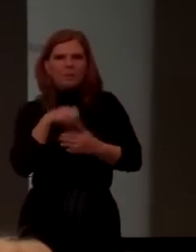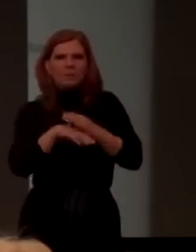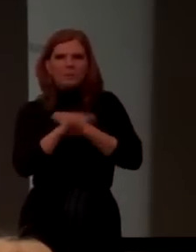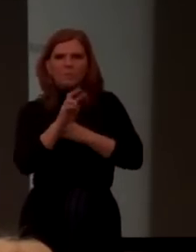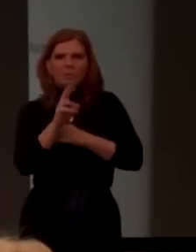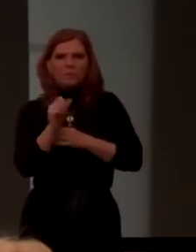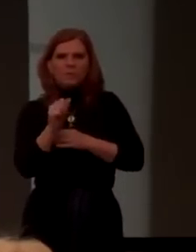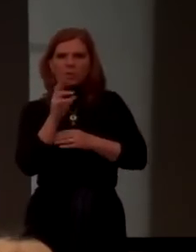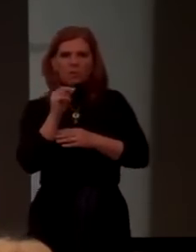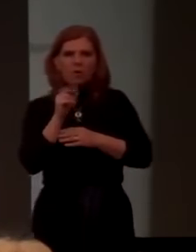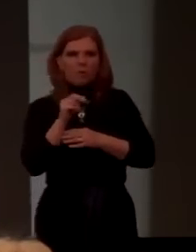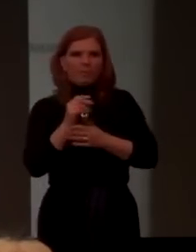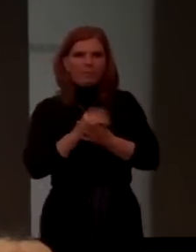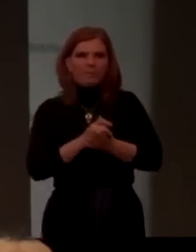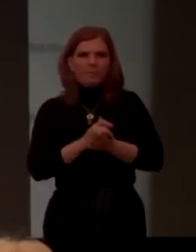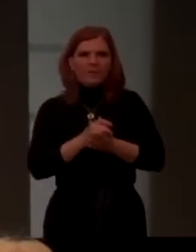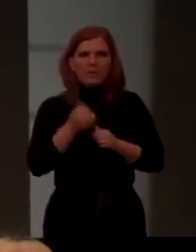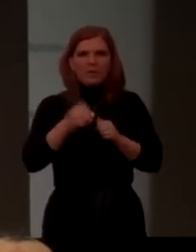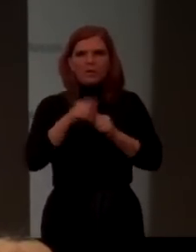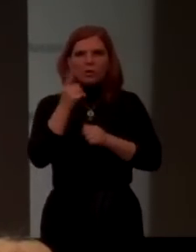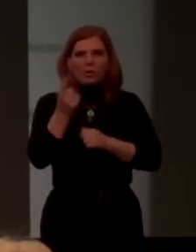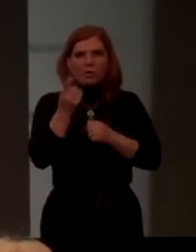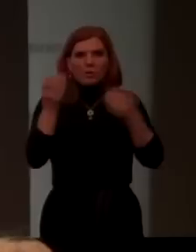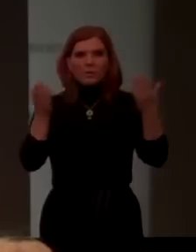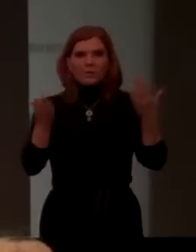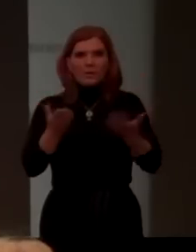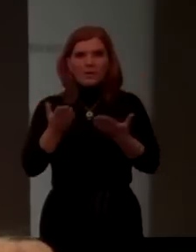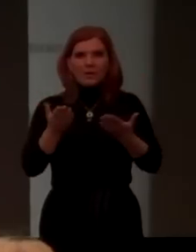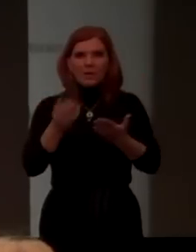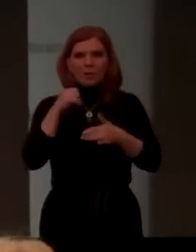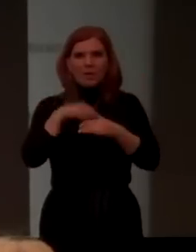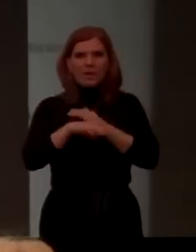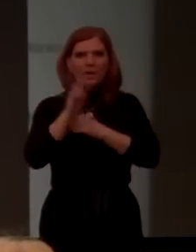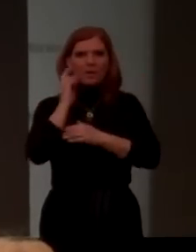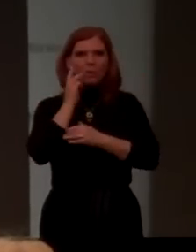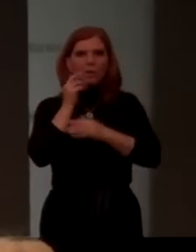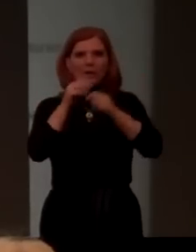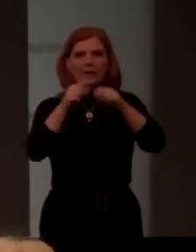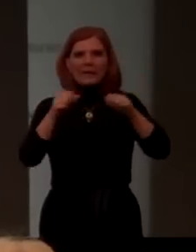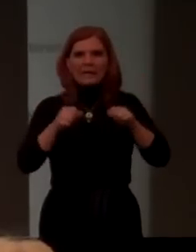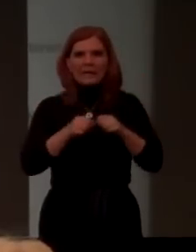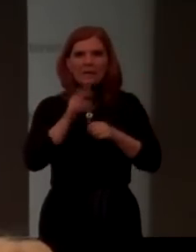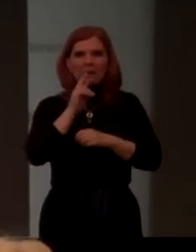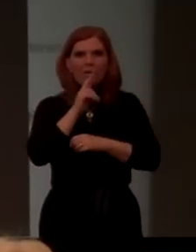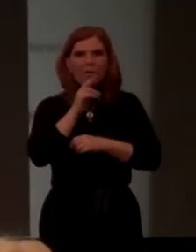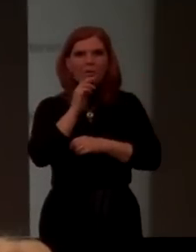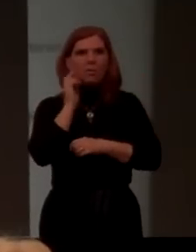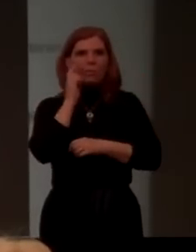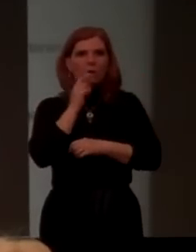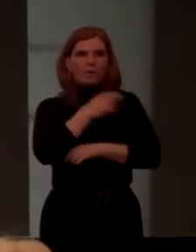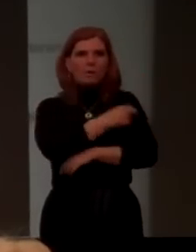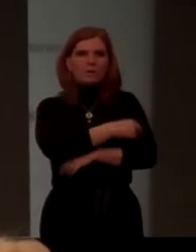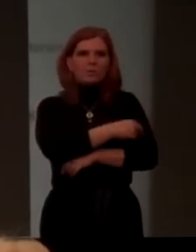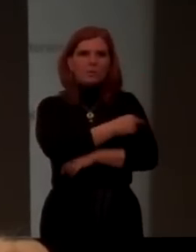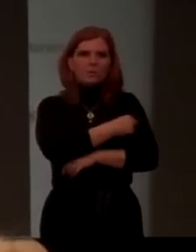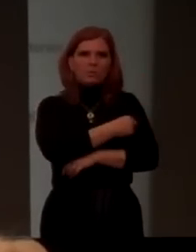Virginia or not. I don't think so. No. So the only ones here then in the Wheeling area are Wheeling